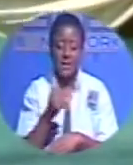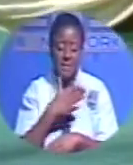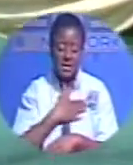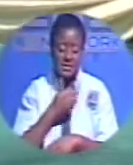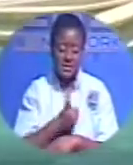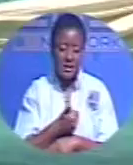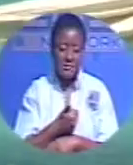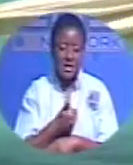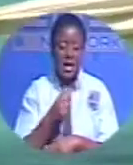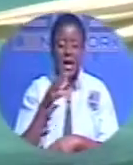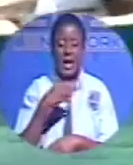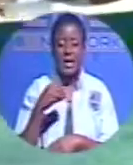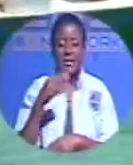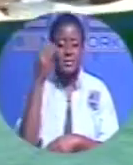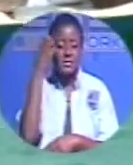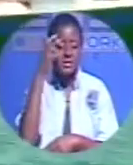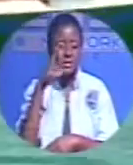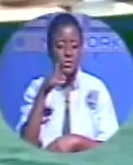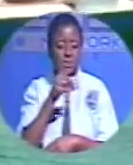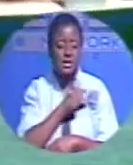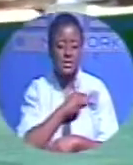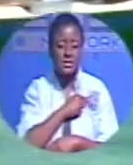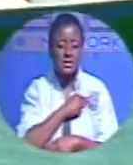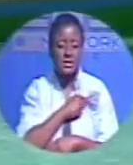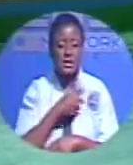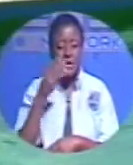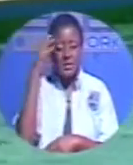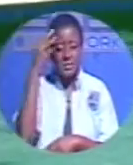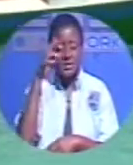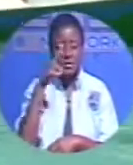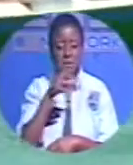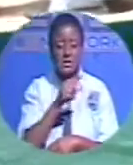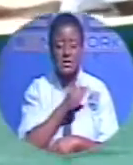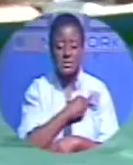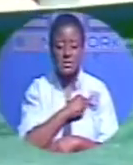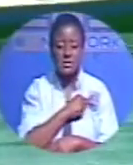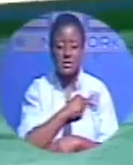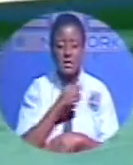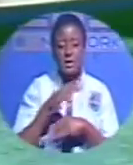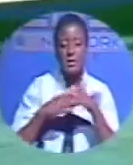Mr. Sheldon Gibson being the boat builder of these lovely boats